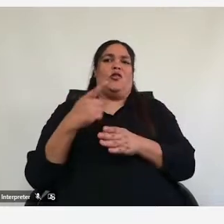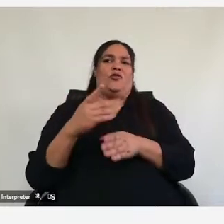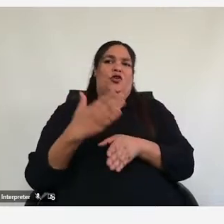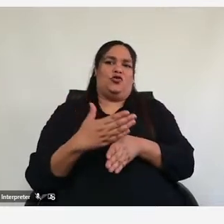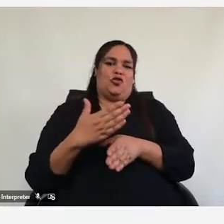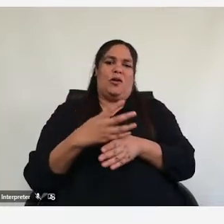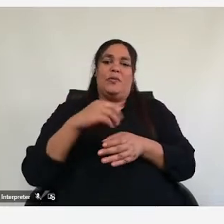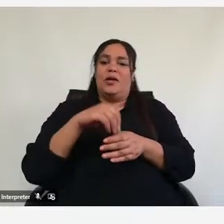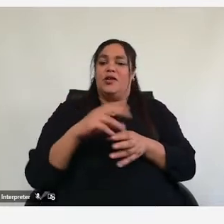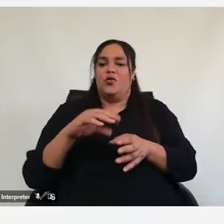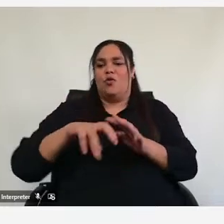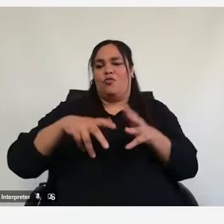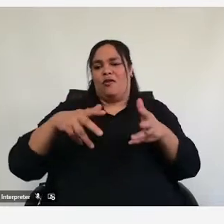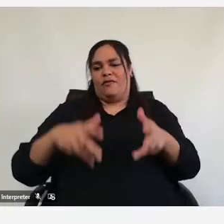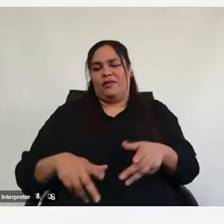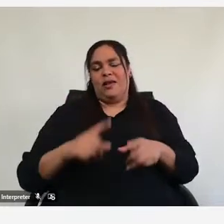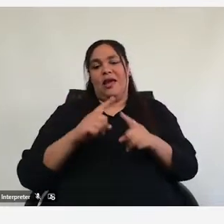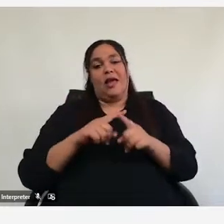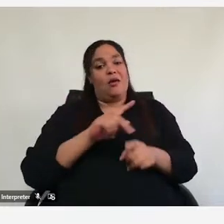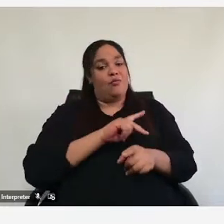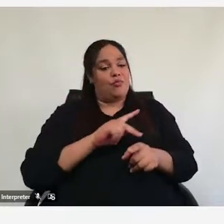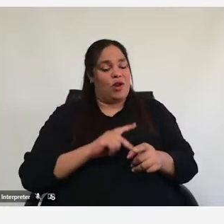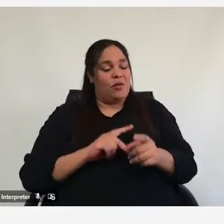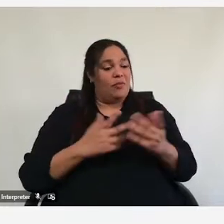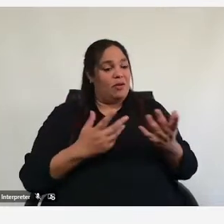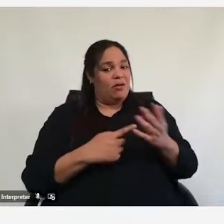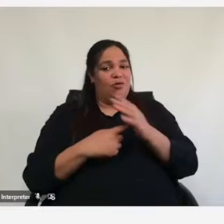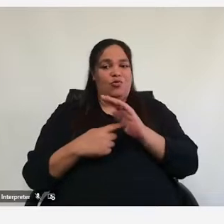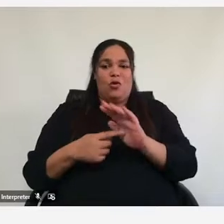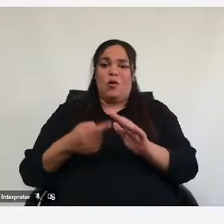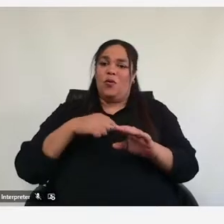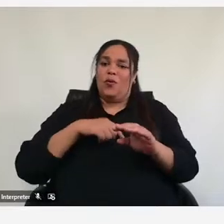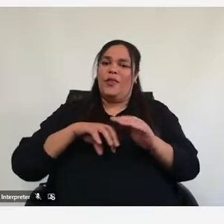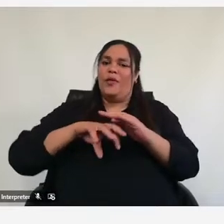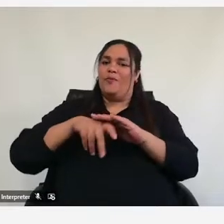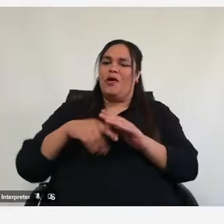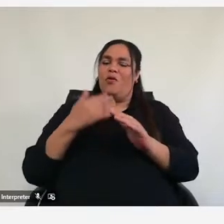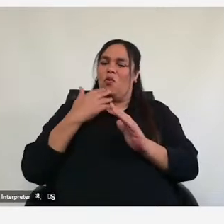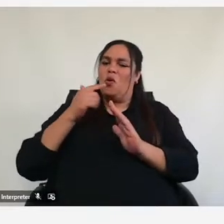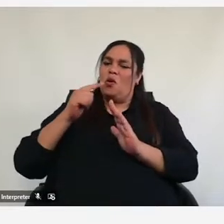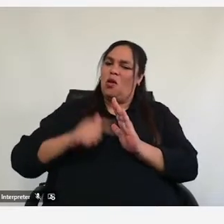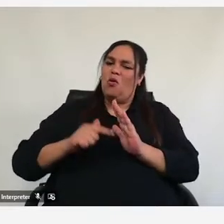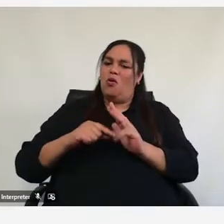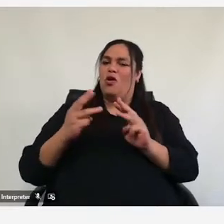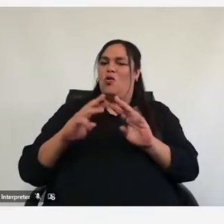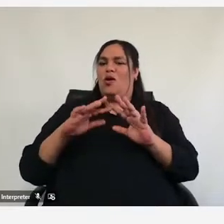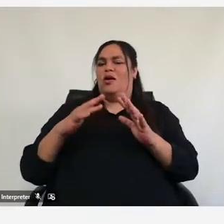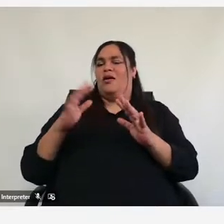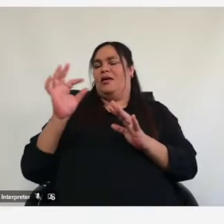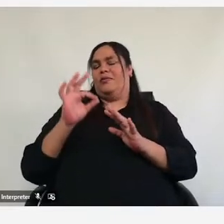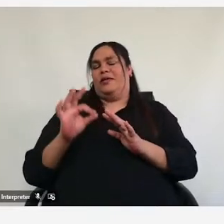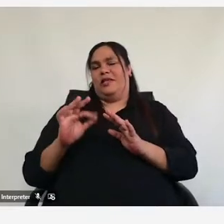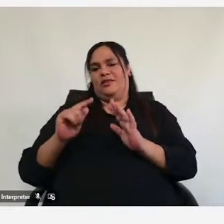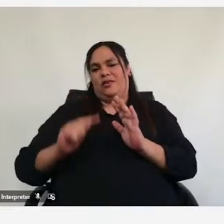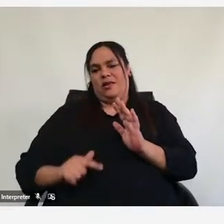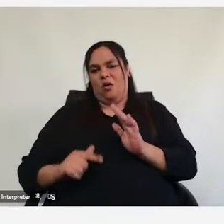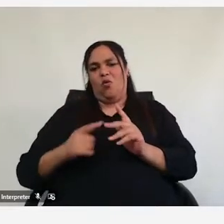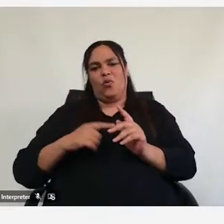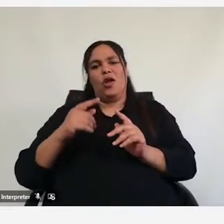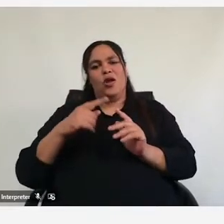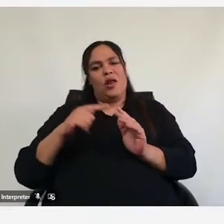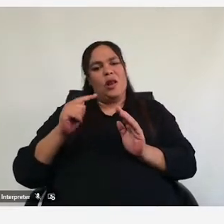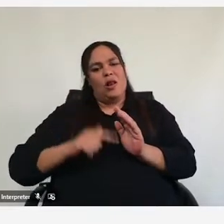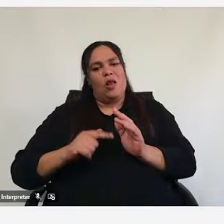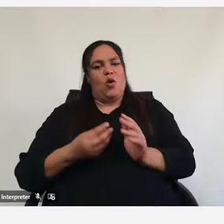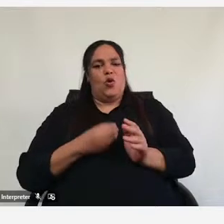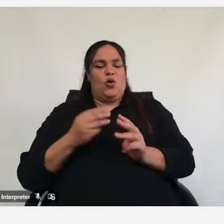in this province. And Premier, it shows. We are the province with the lowest unemployment rate. We are the province with the lowest